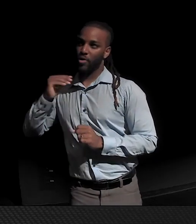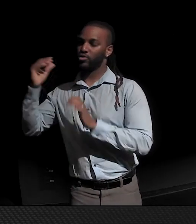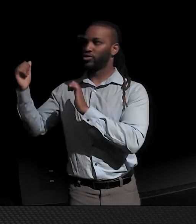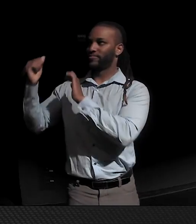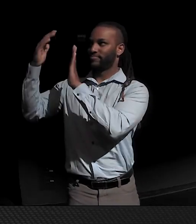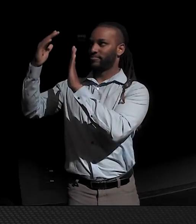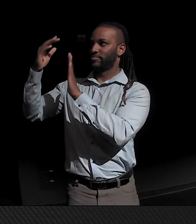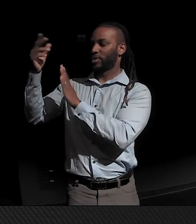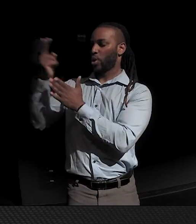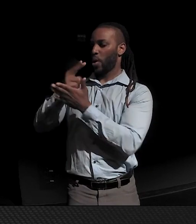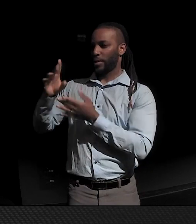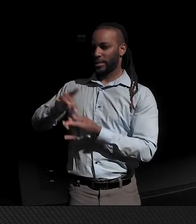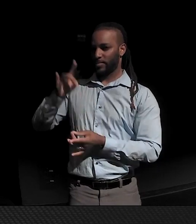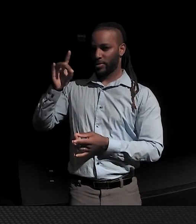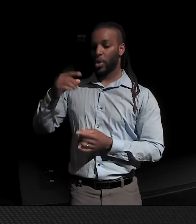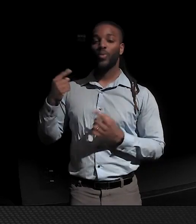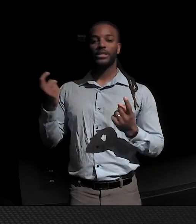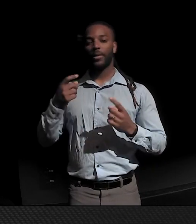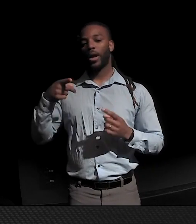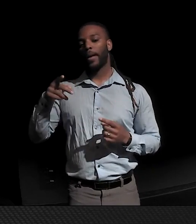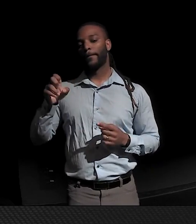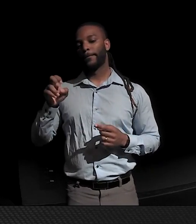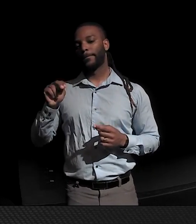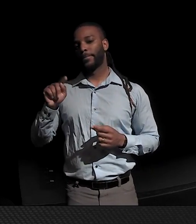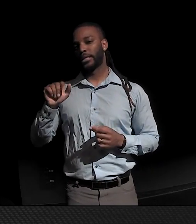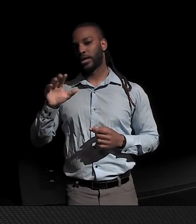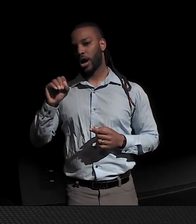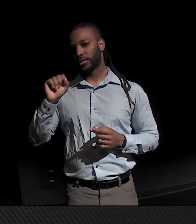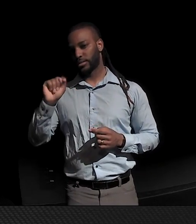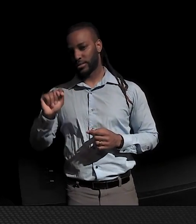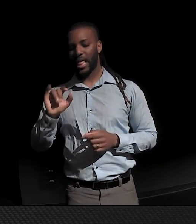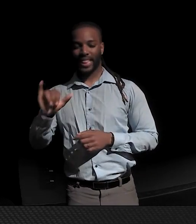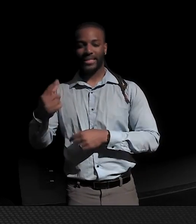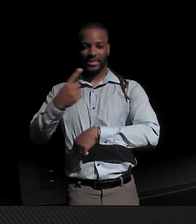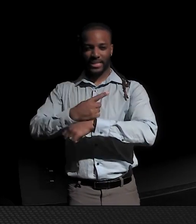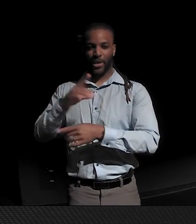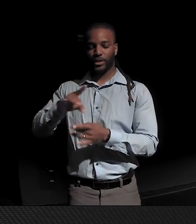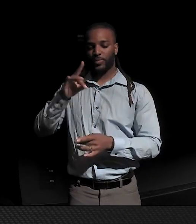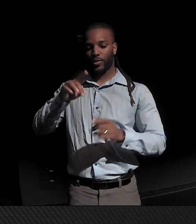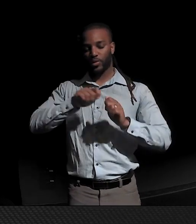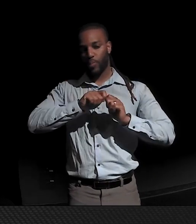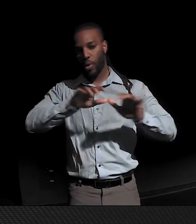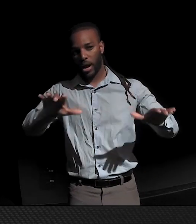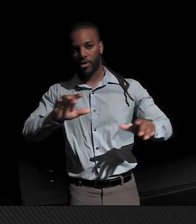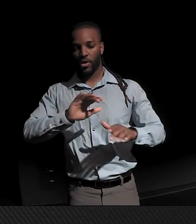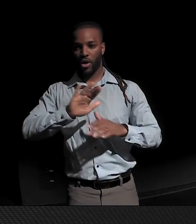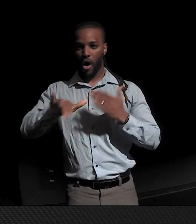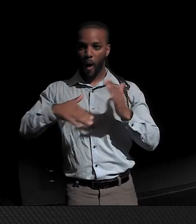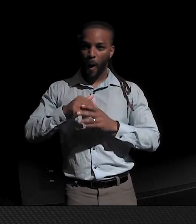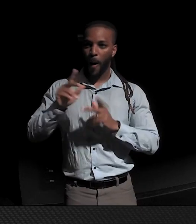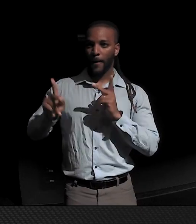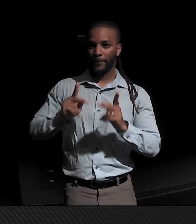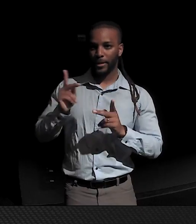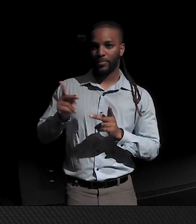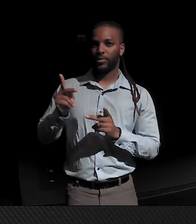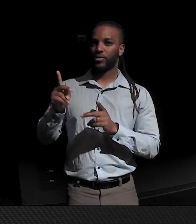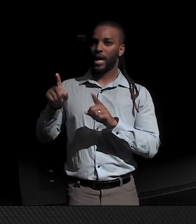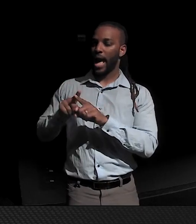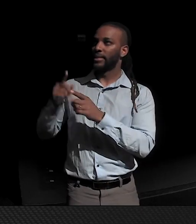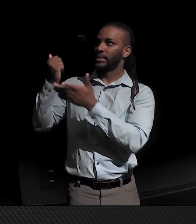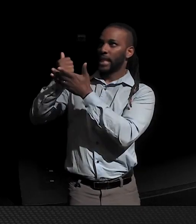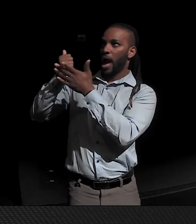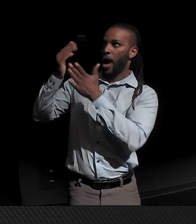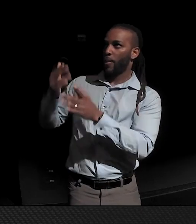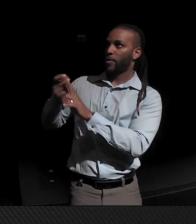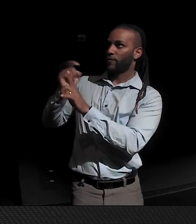Spirit. So we celebrate Pentecost because Pentecost was the day where the Spirit was poured out on all people. He was given as the helper from Jesus. And